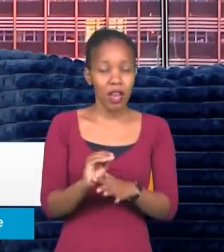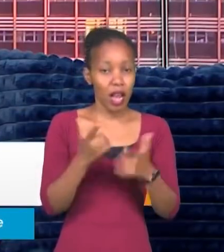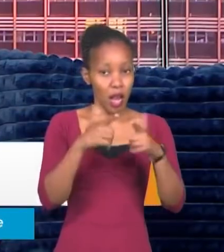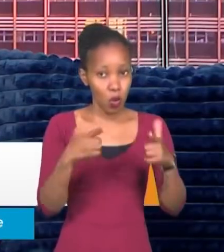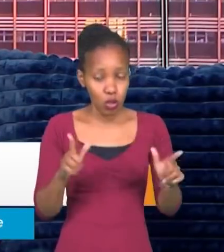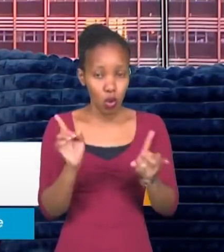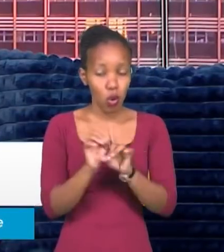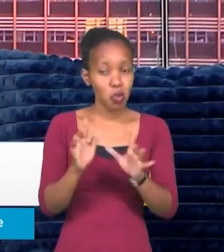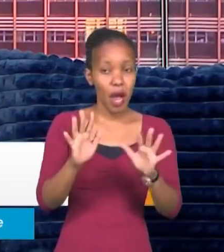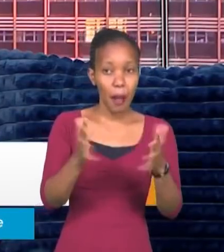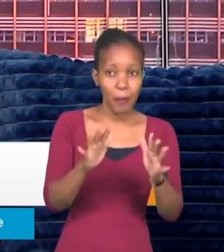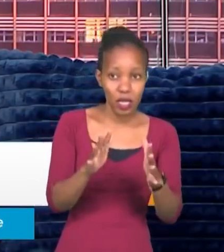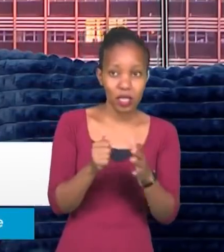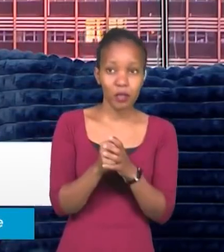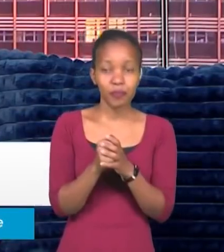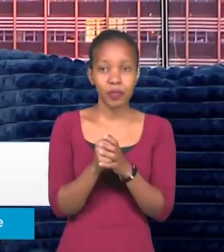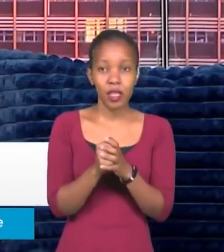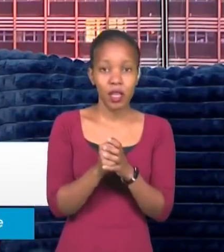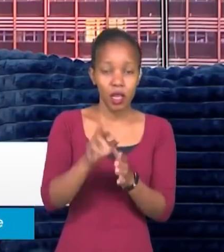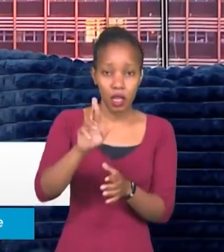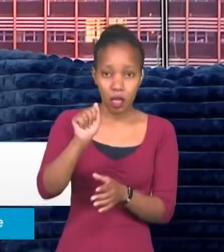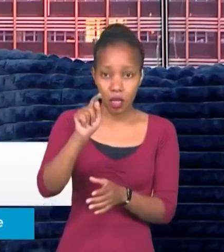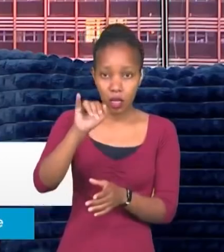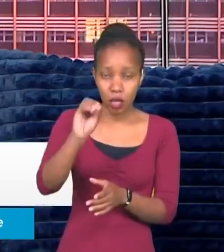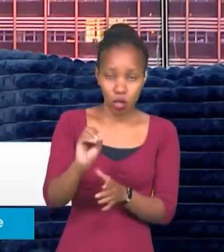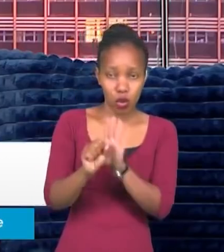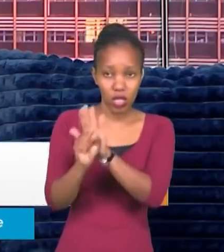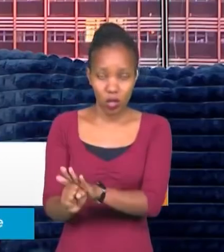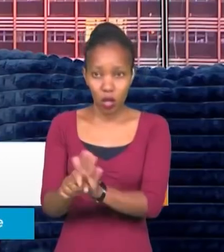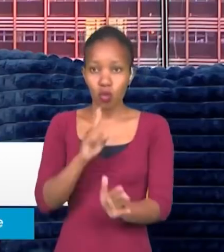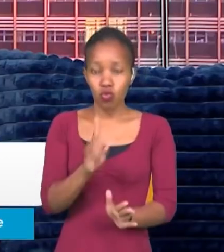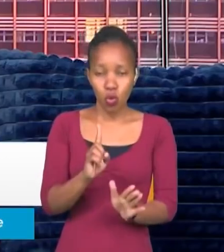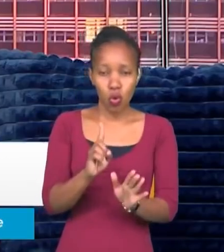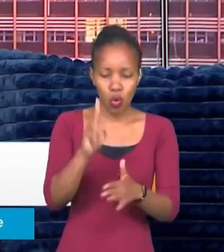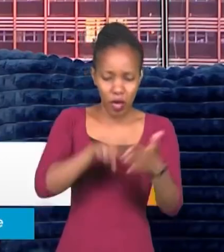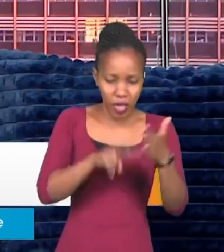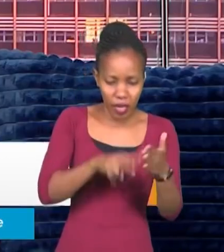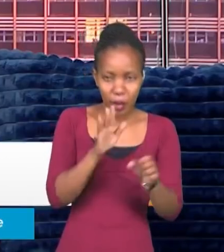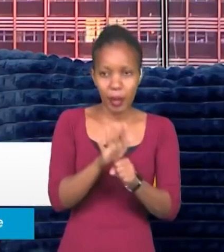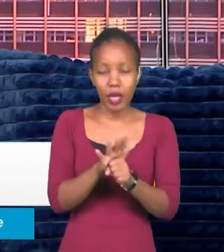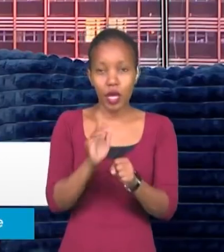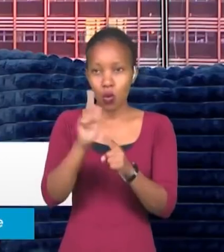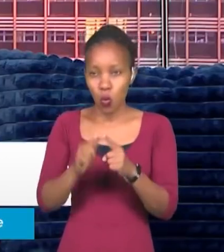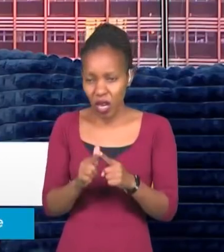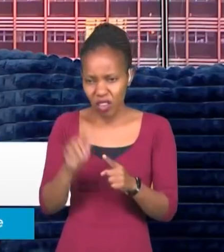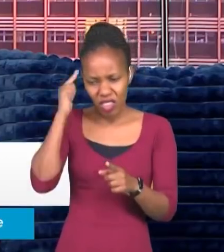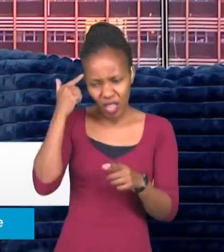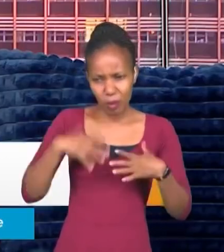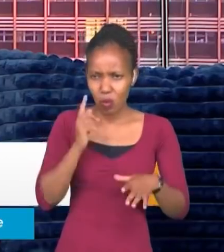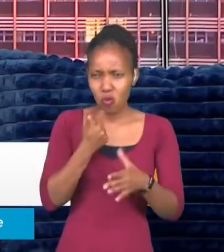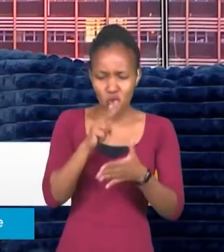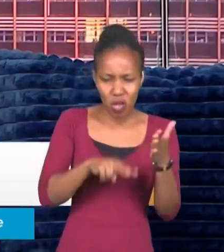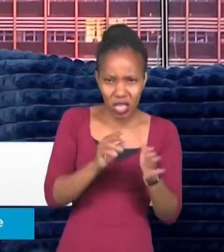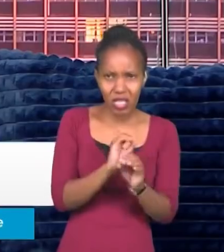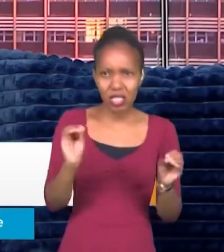You want to appreciate the theme of racial discrimination. Absolutely. So she has read so many of that. Mm-hmm. And so if you think of people who do not read, you wonder, okay,